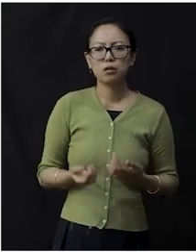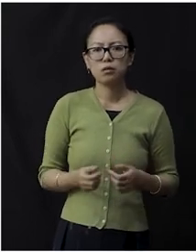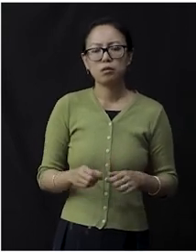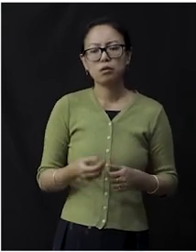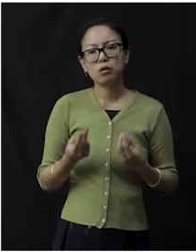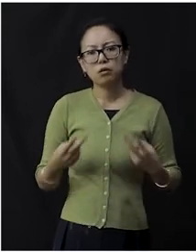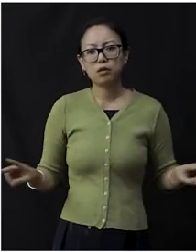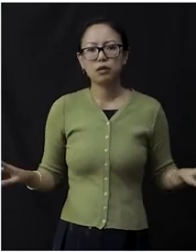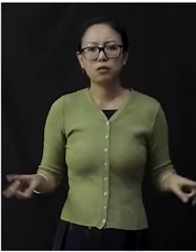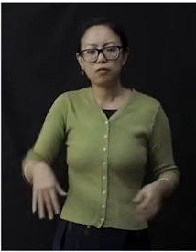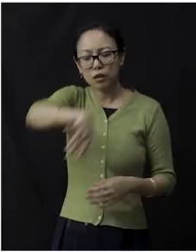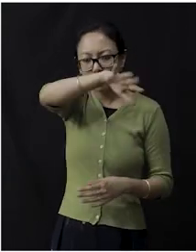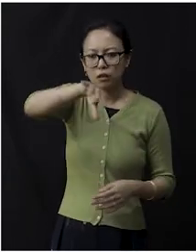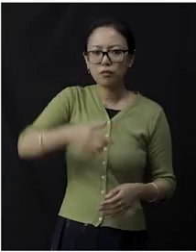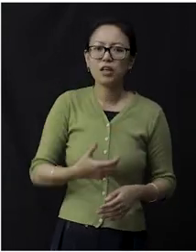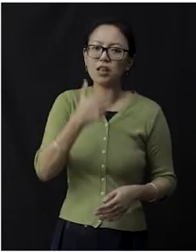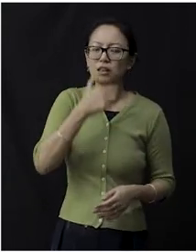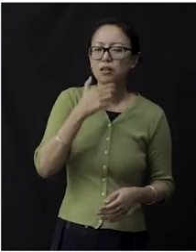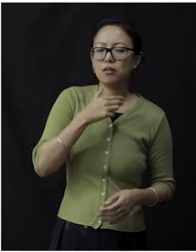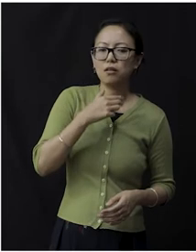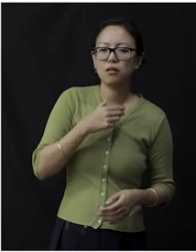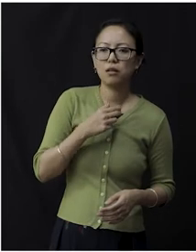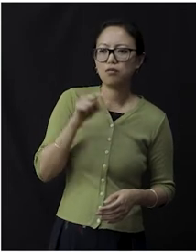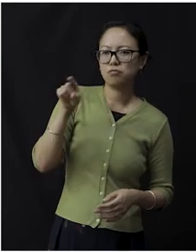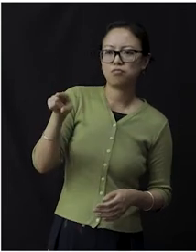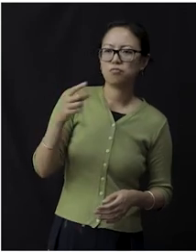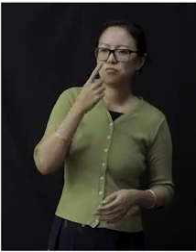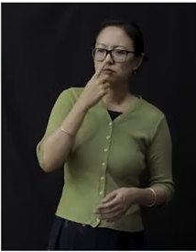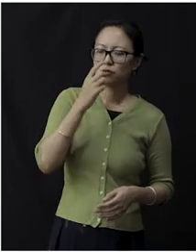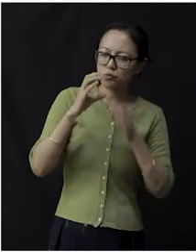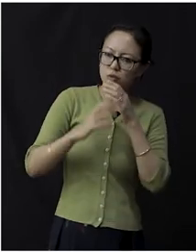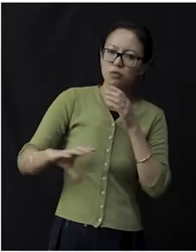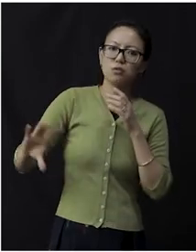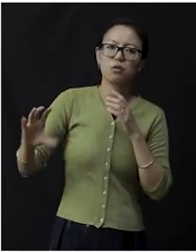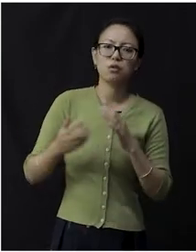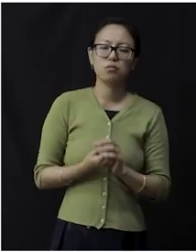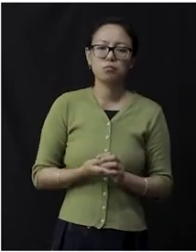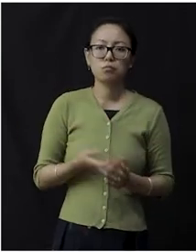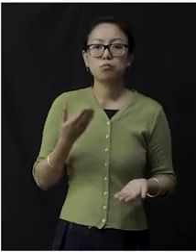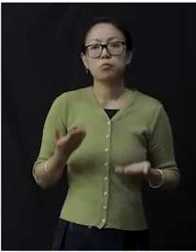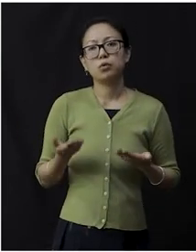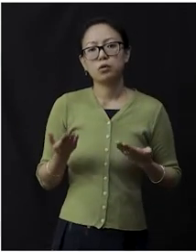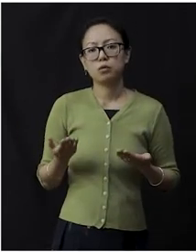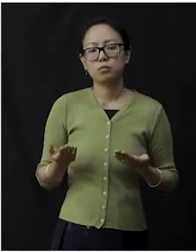it? Or may they are going to be sad that, oh my God, what has happened to the baby?